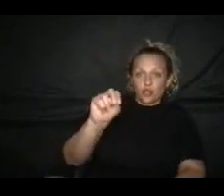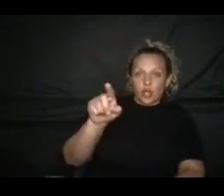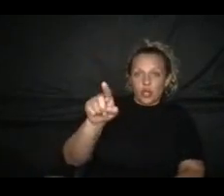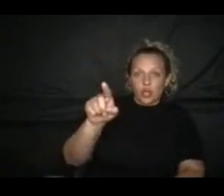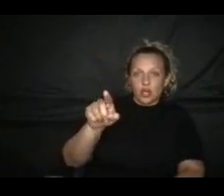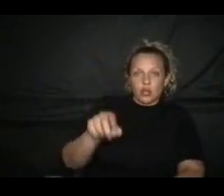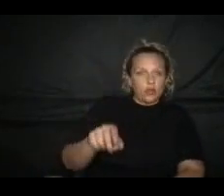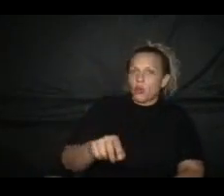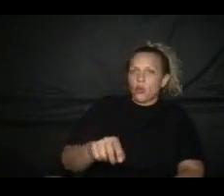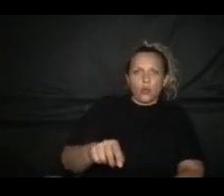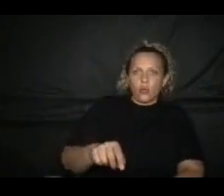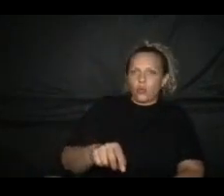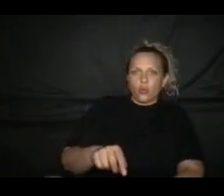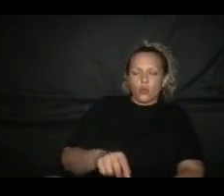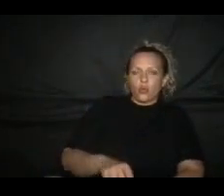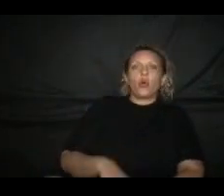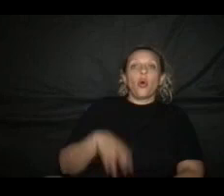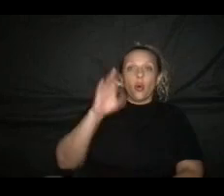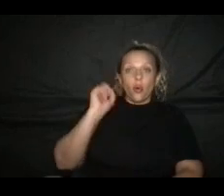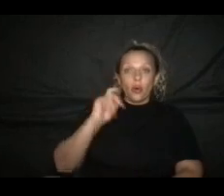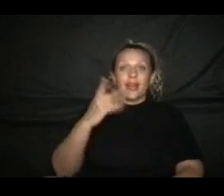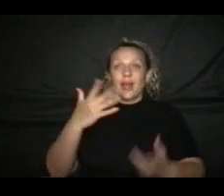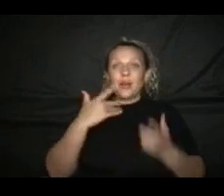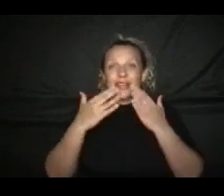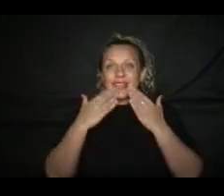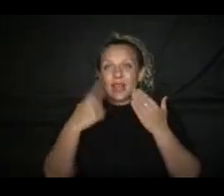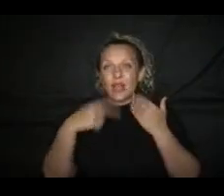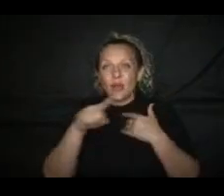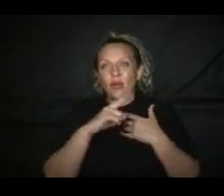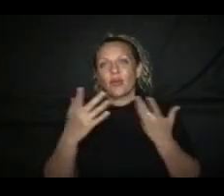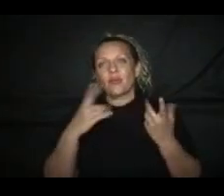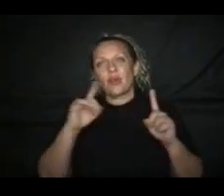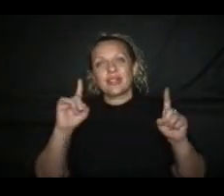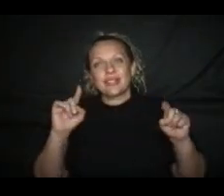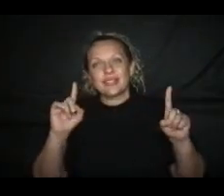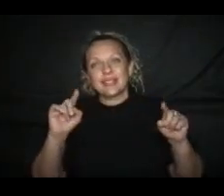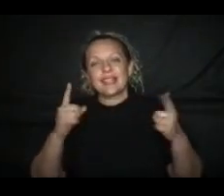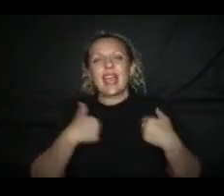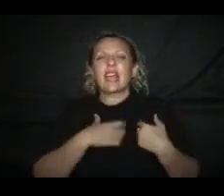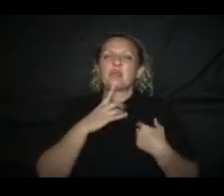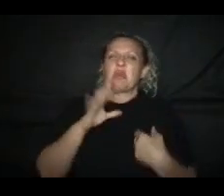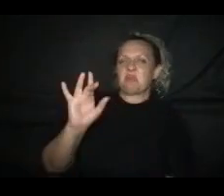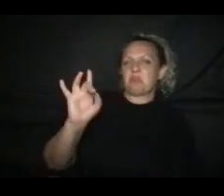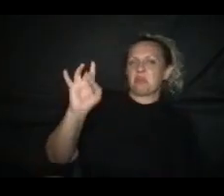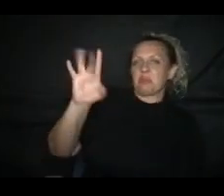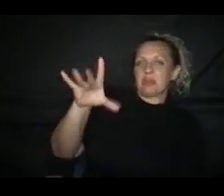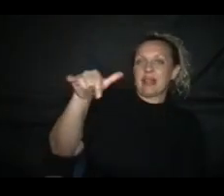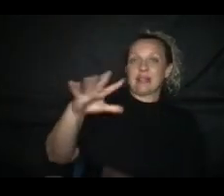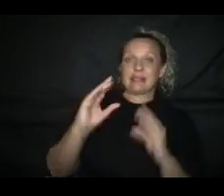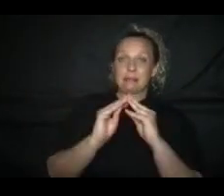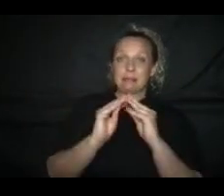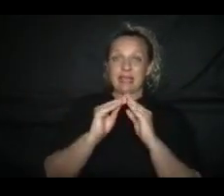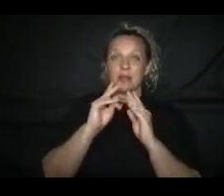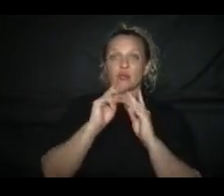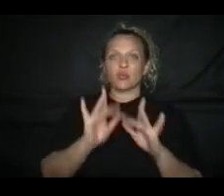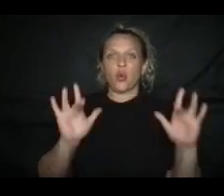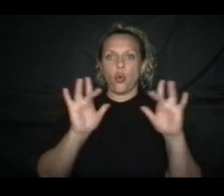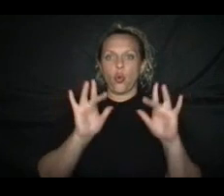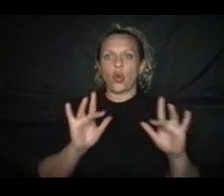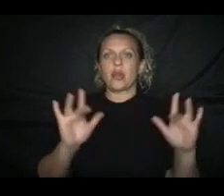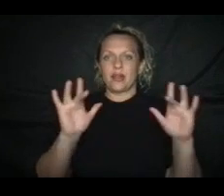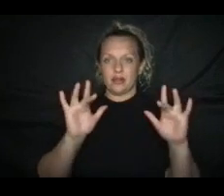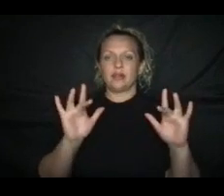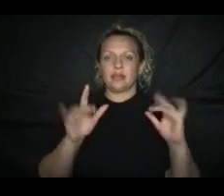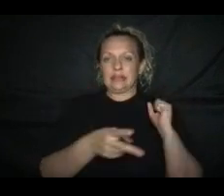no. Okay, I'd like to thank you all for attending. Just a note that this meeting was recorded. It will